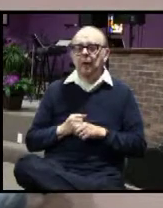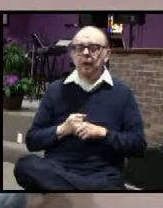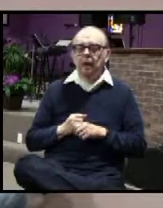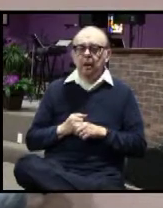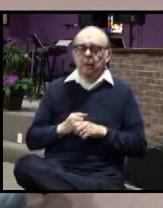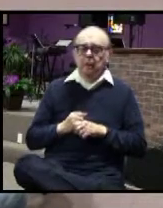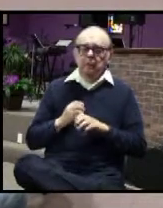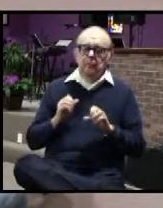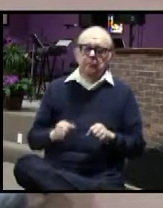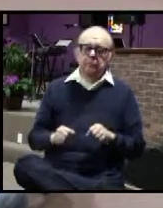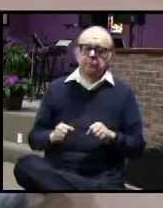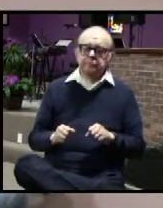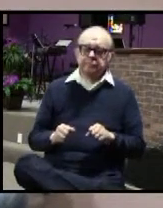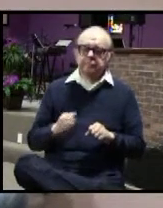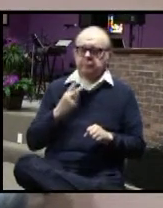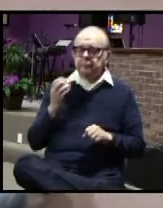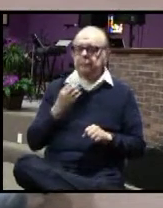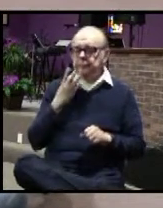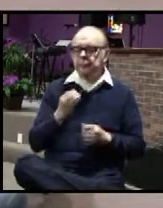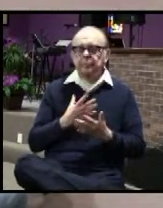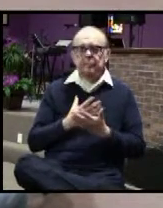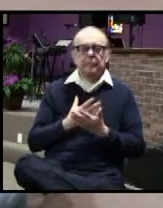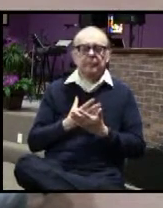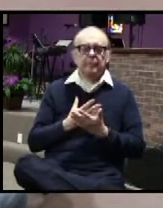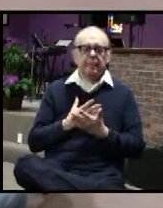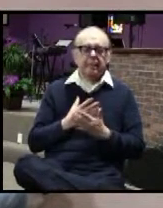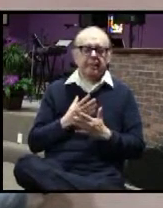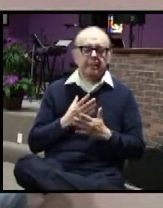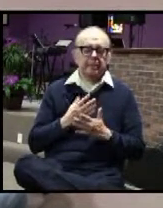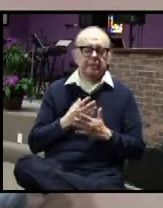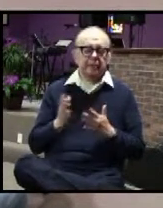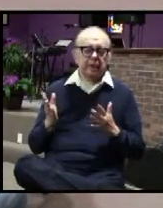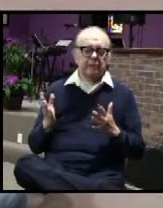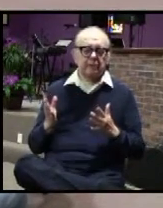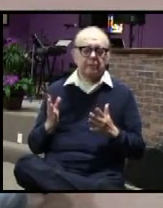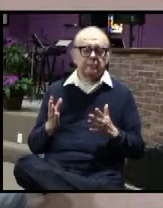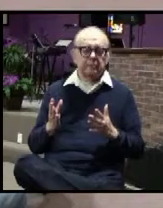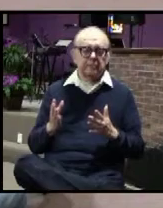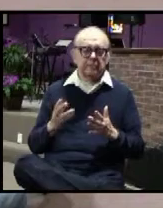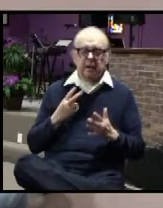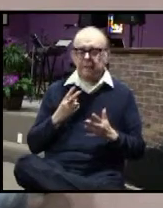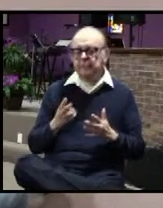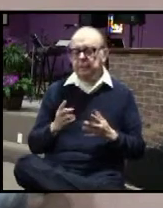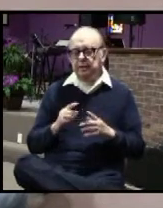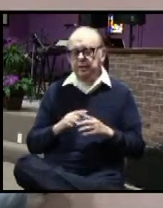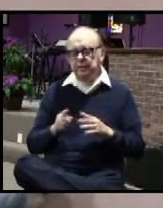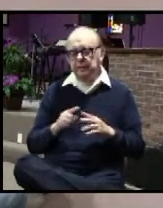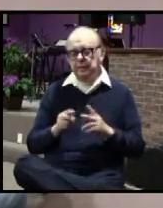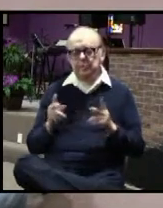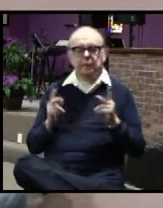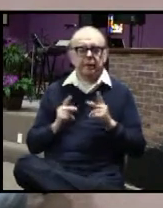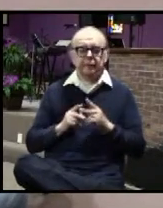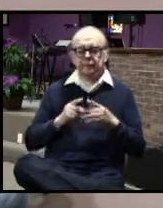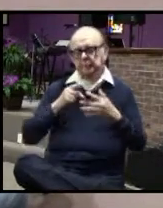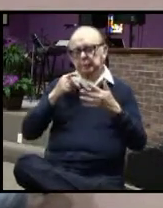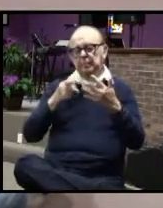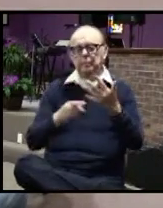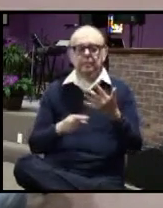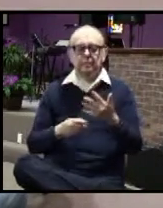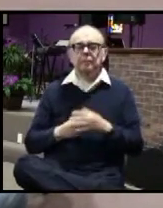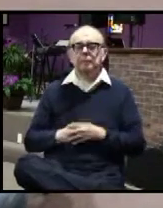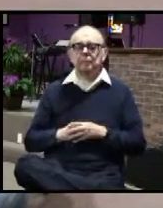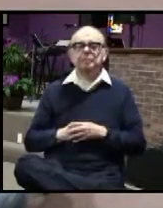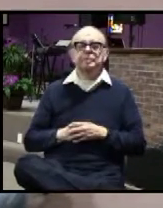I've been able to see some of the most beautiful sights in the world. I've got to see the Grand Canyon. I've got to see the